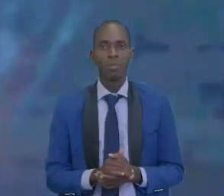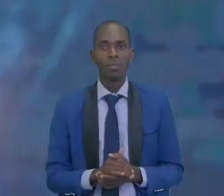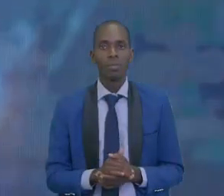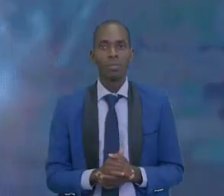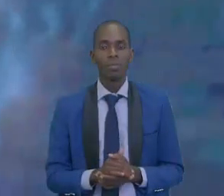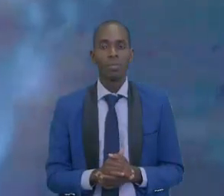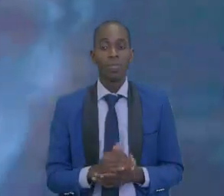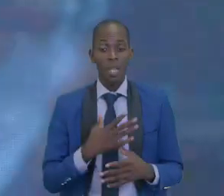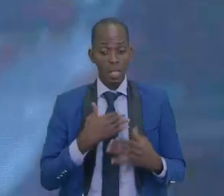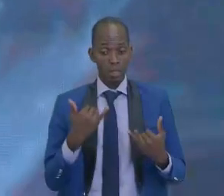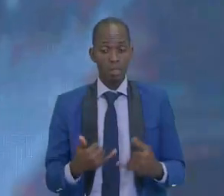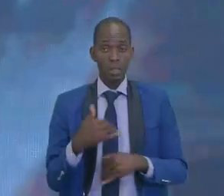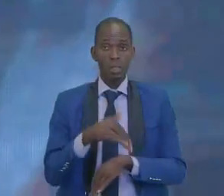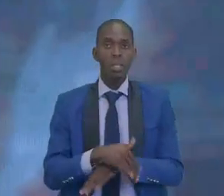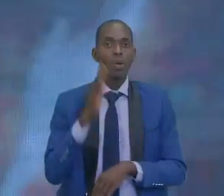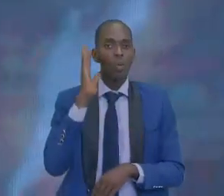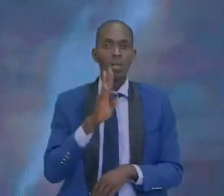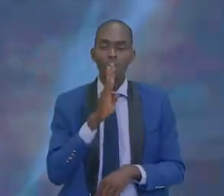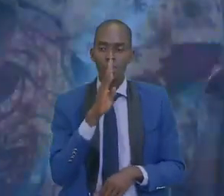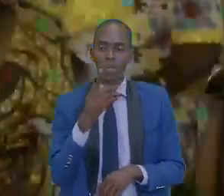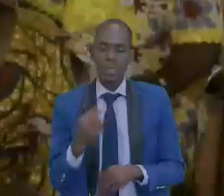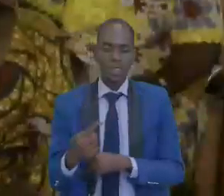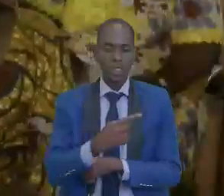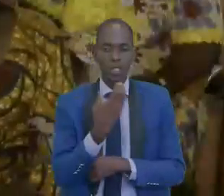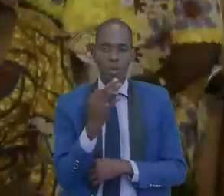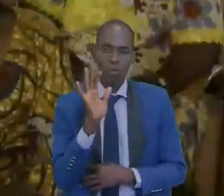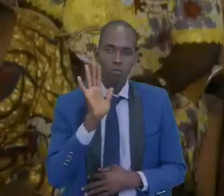And tonight will be the day of your salvation.